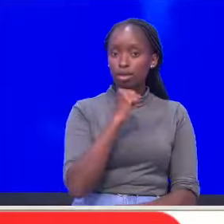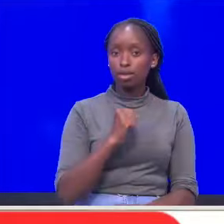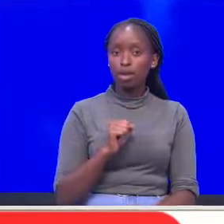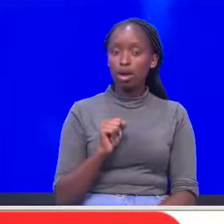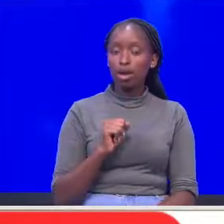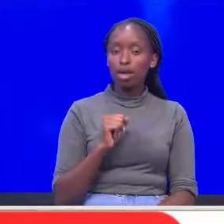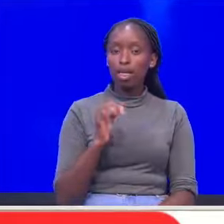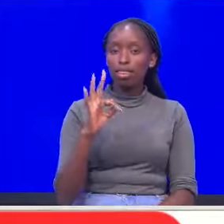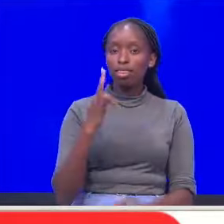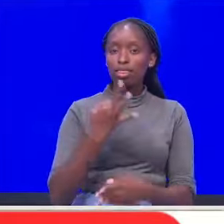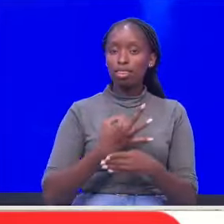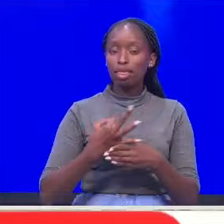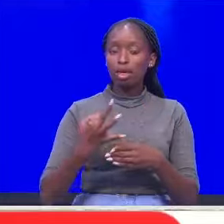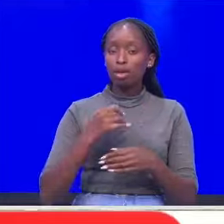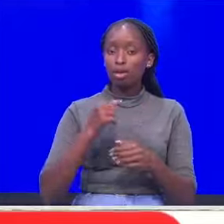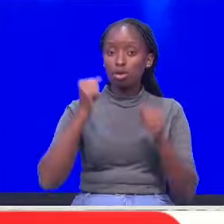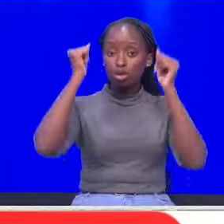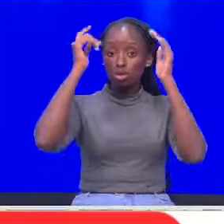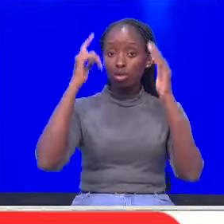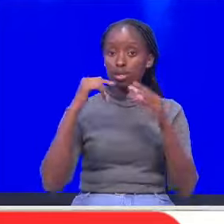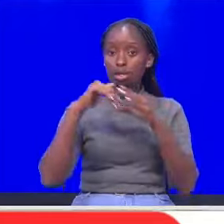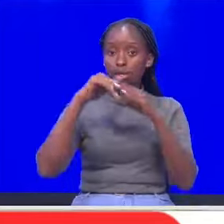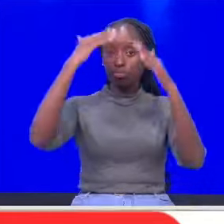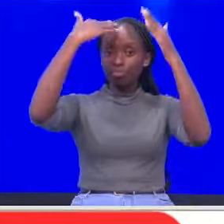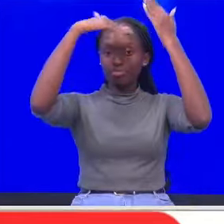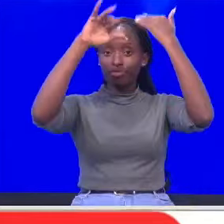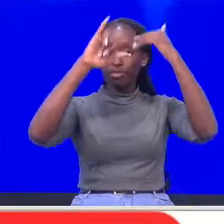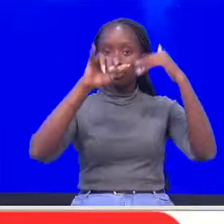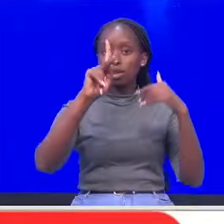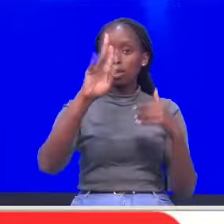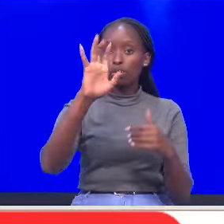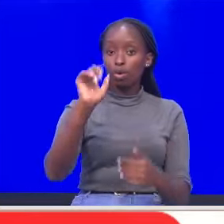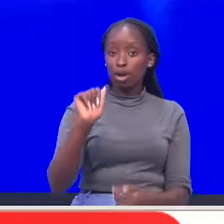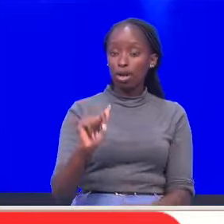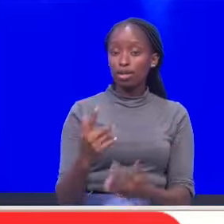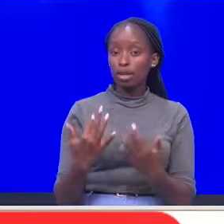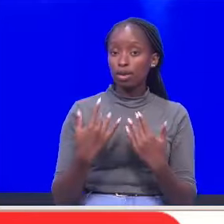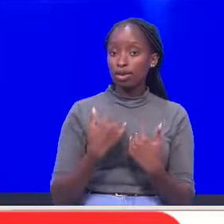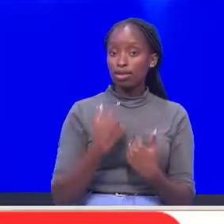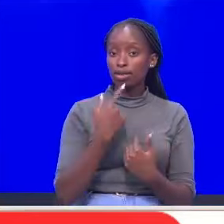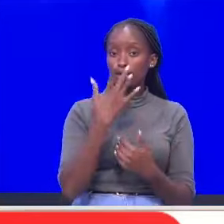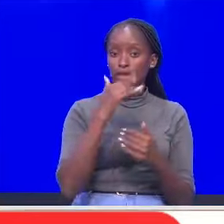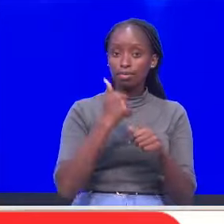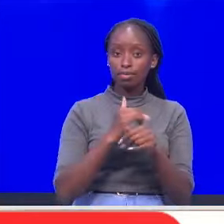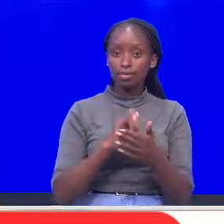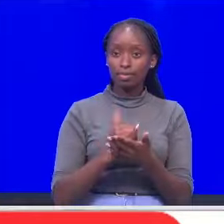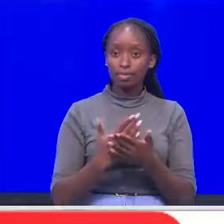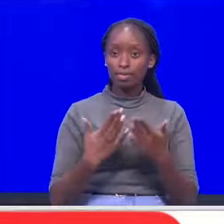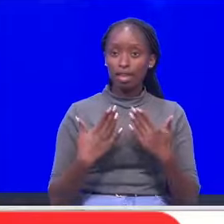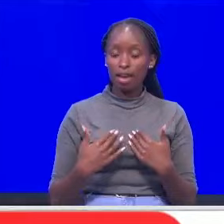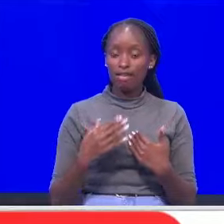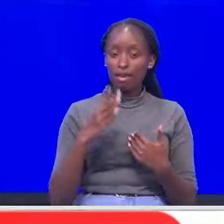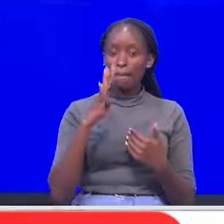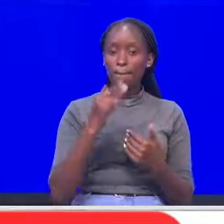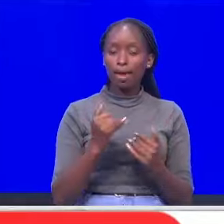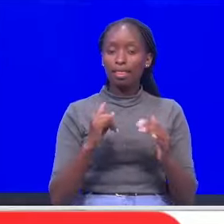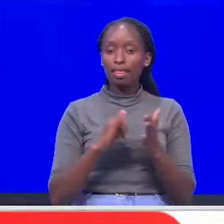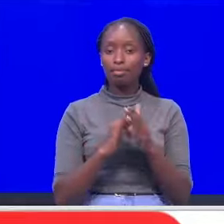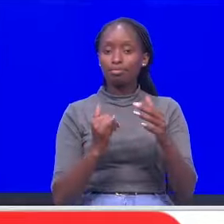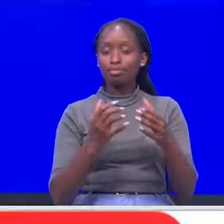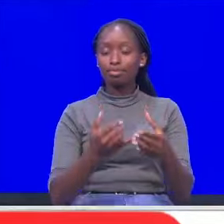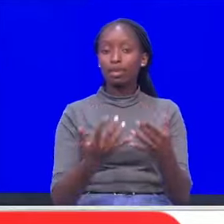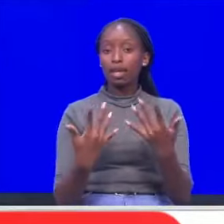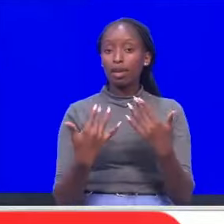Kwat. The two incidents now raising questions about the security measures taken by sector players in the industry.